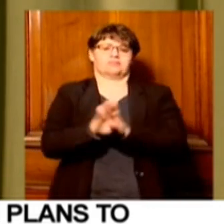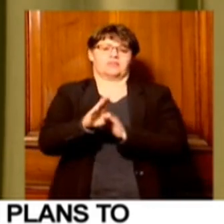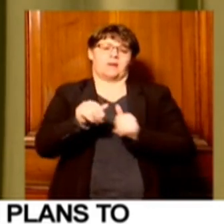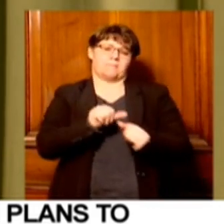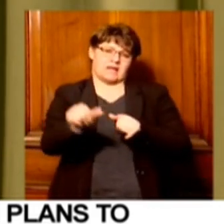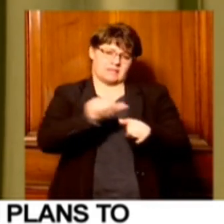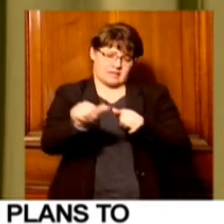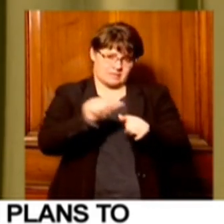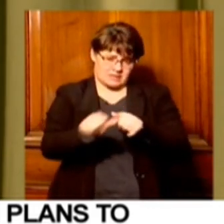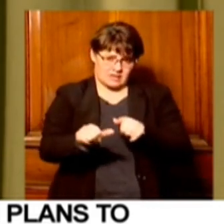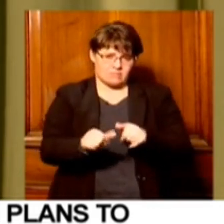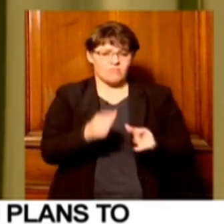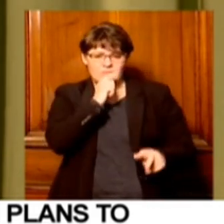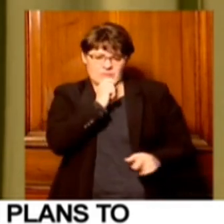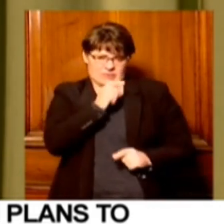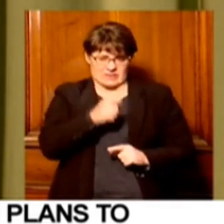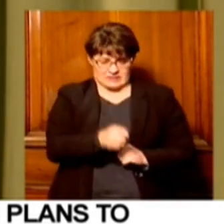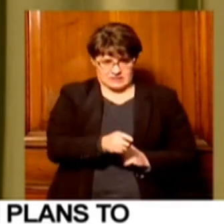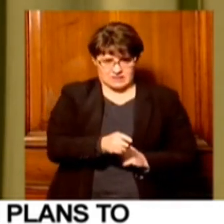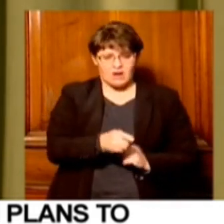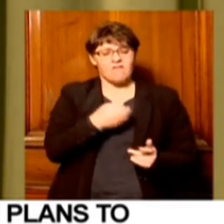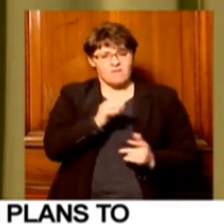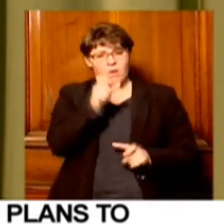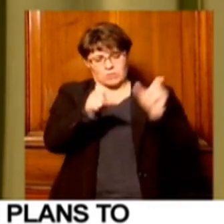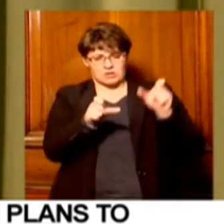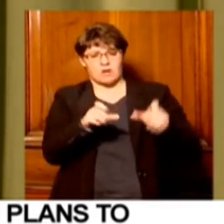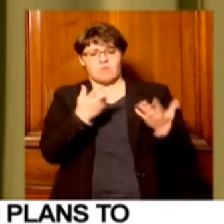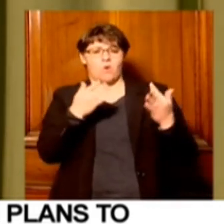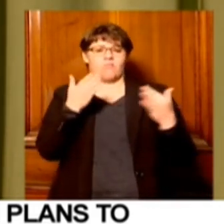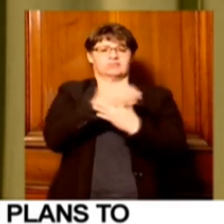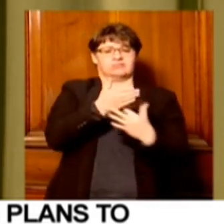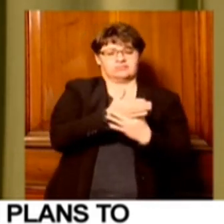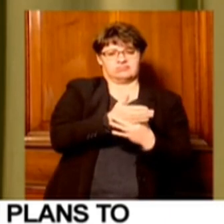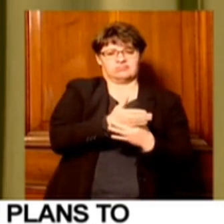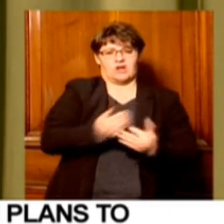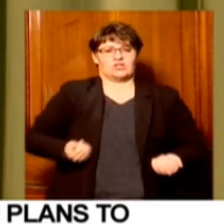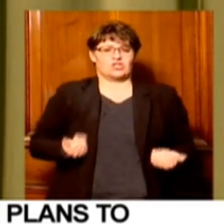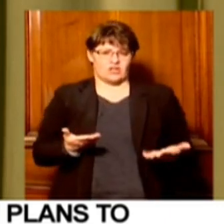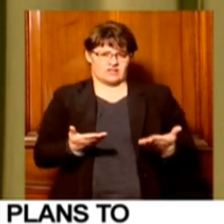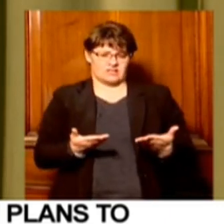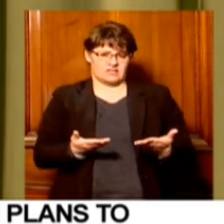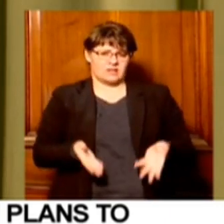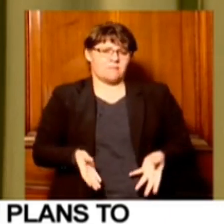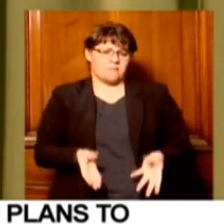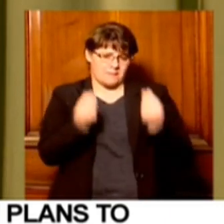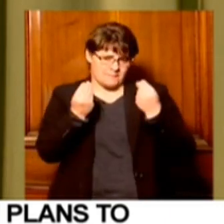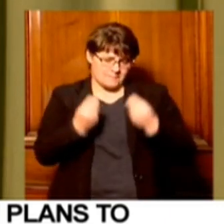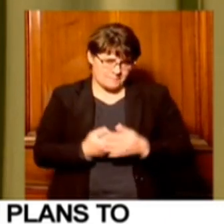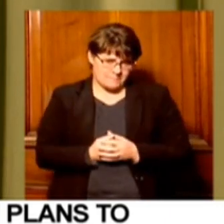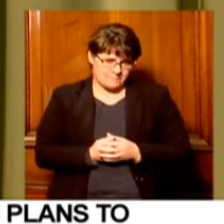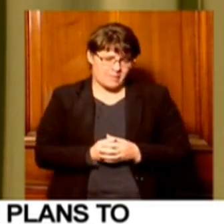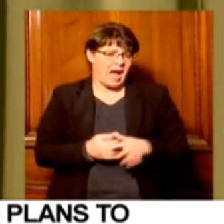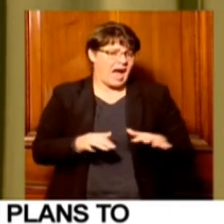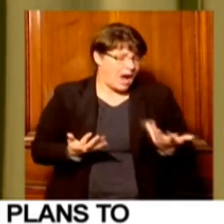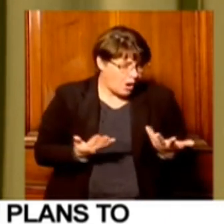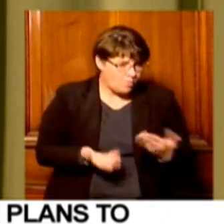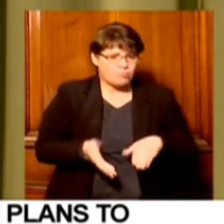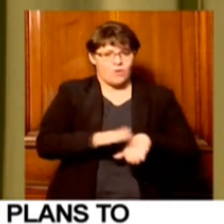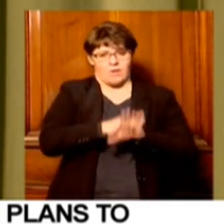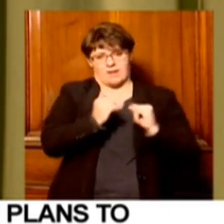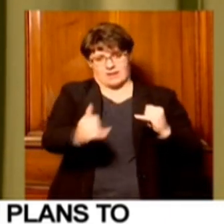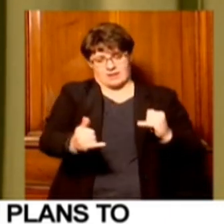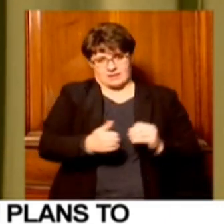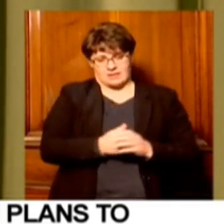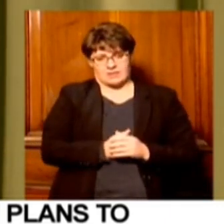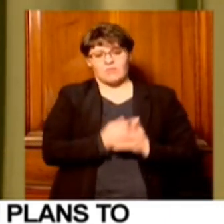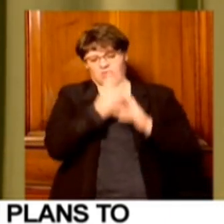clear delivery plans and for people to get access to some of this type of services online. We will